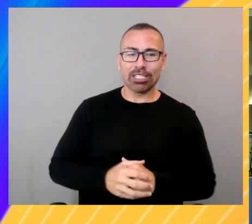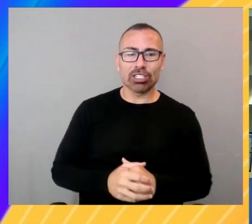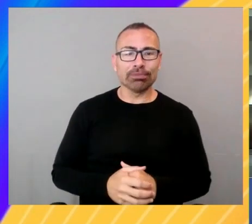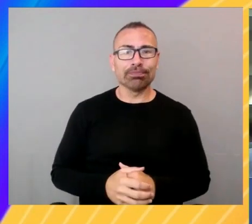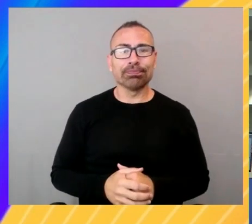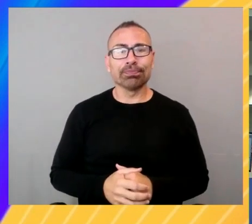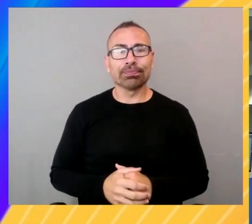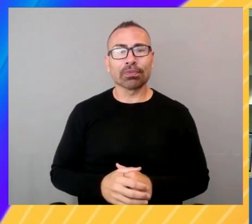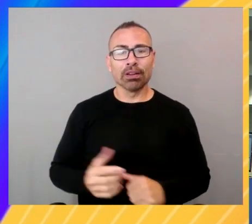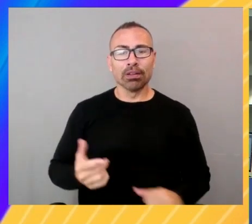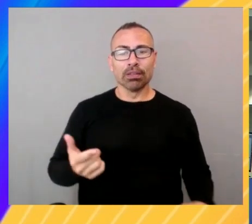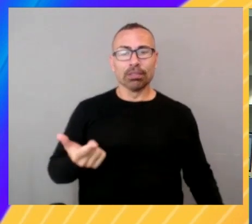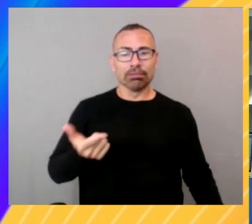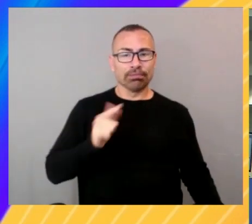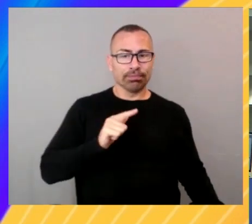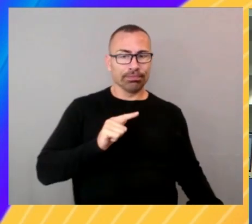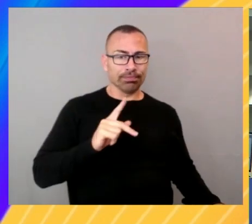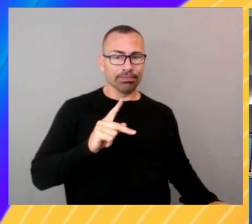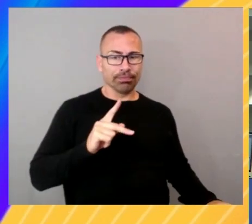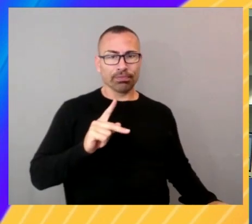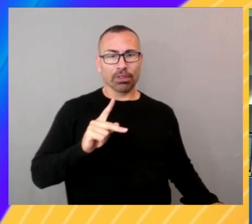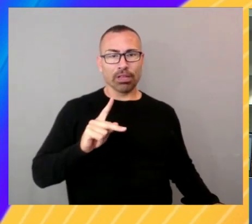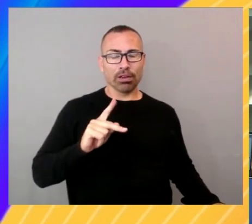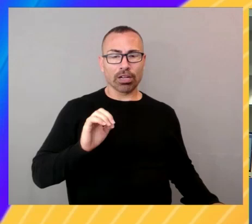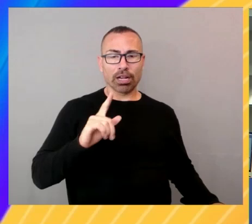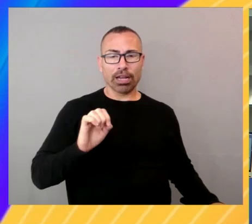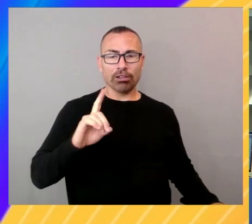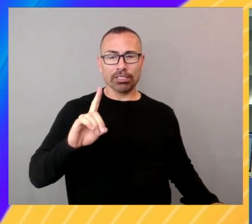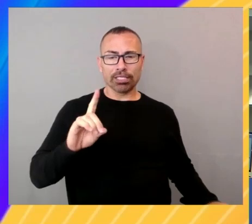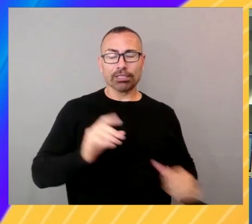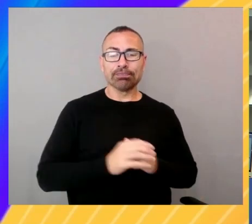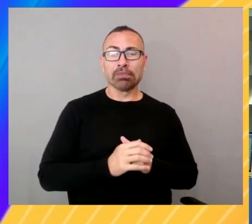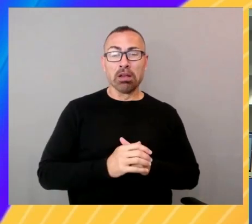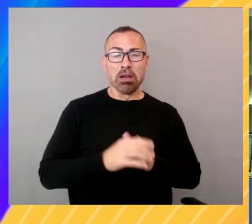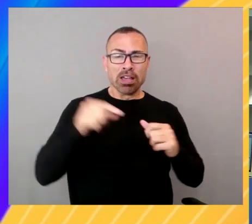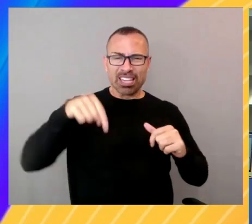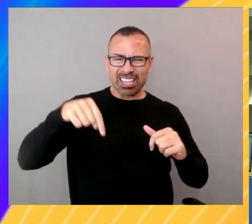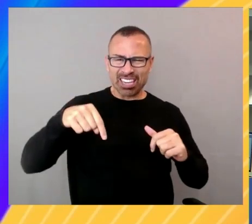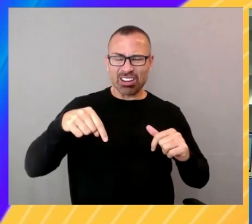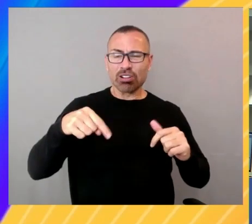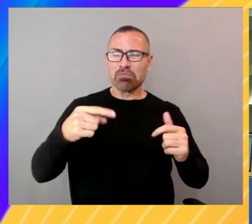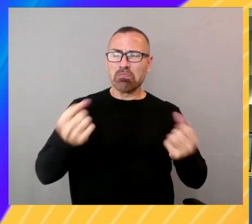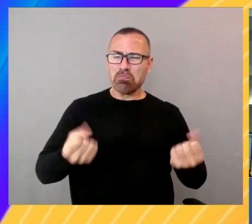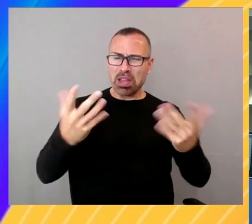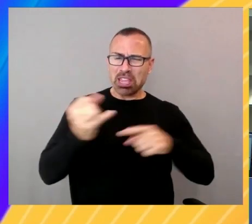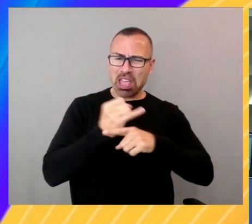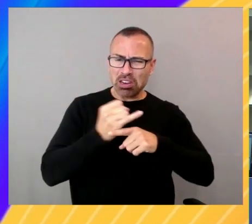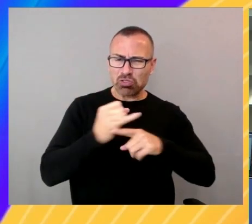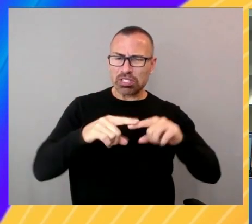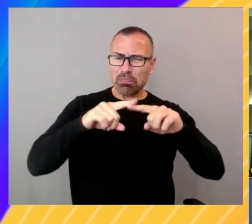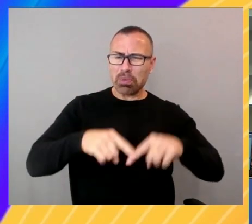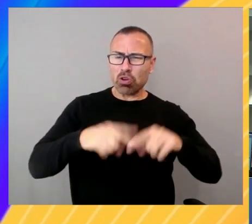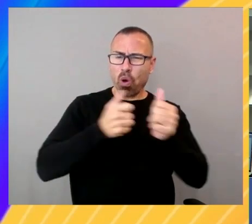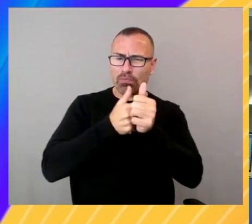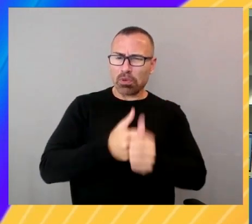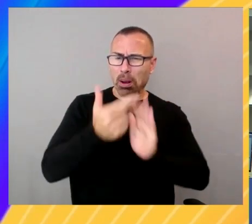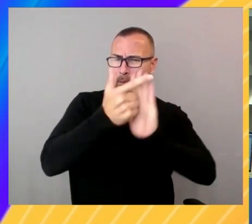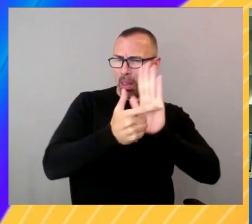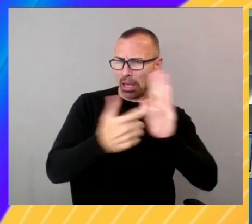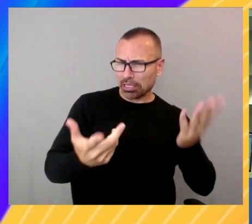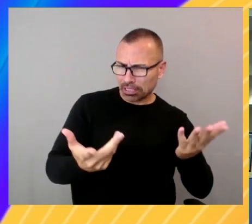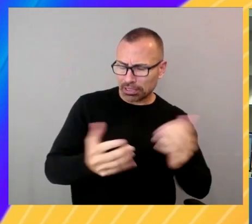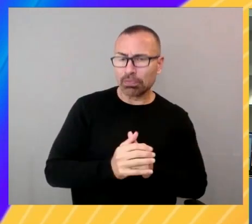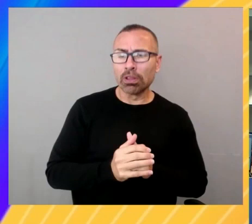industries where compliance is crucial. What sort of guardrails do we offer for helping